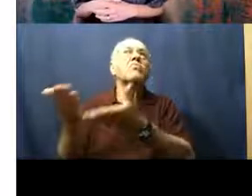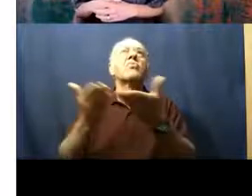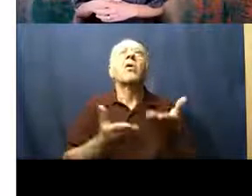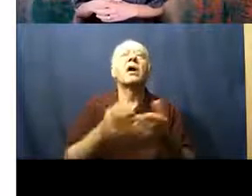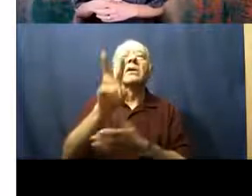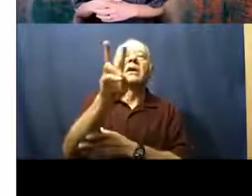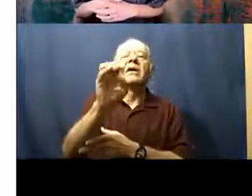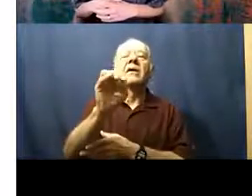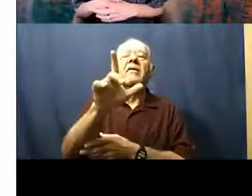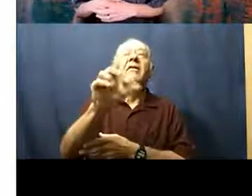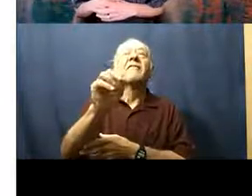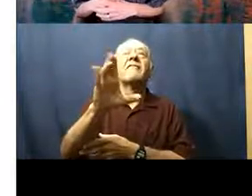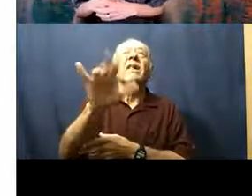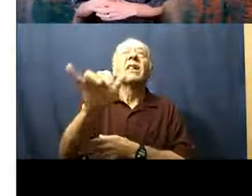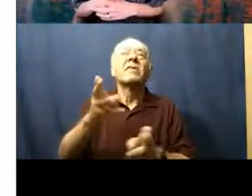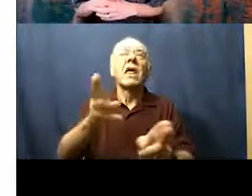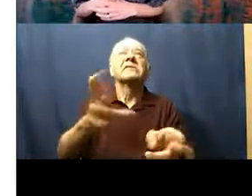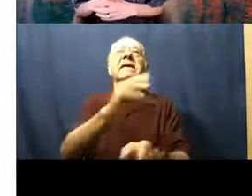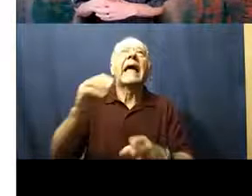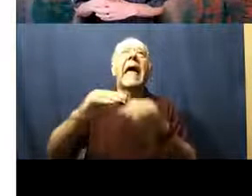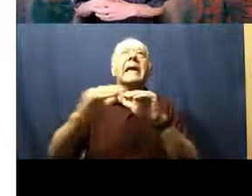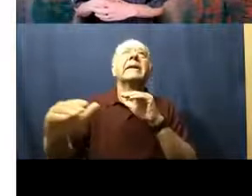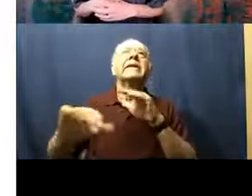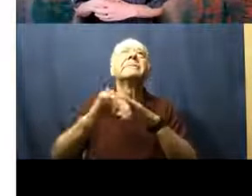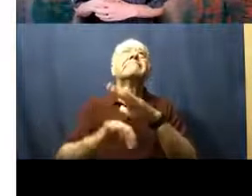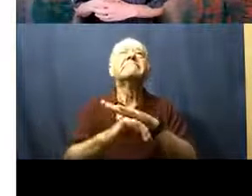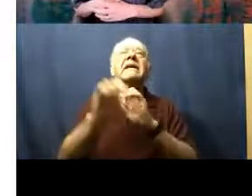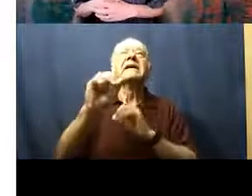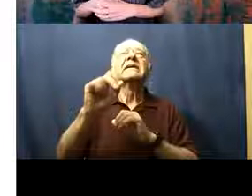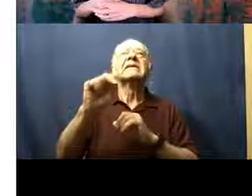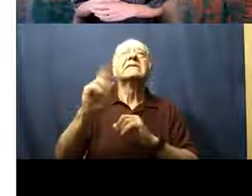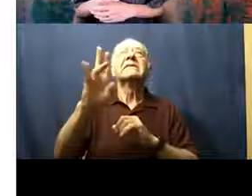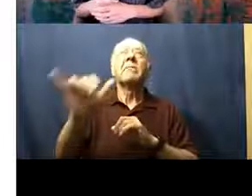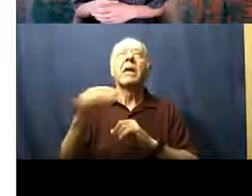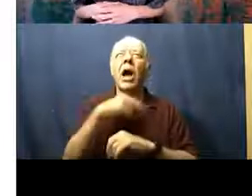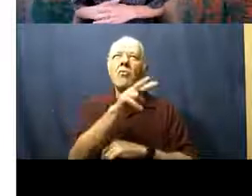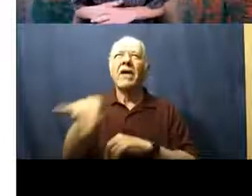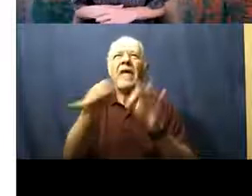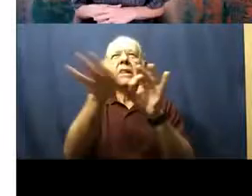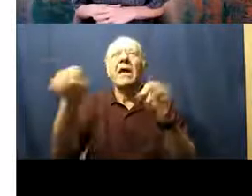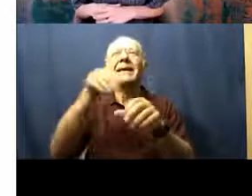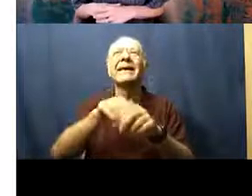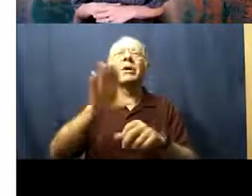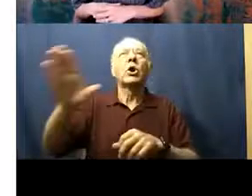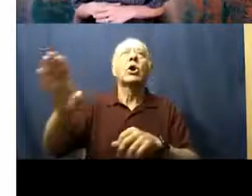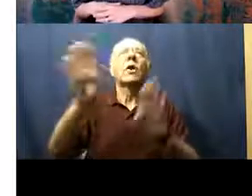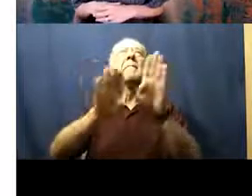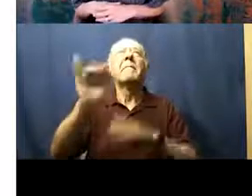and stability to the work she was doing. I read that line in a Jane Addams biography